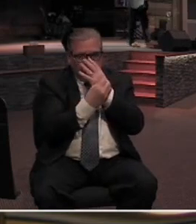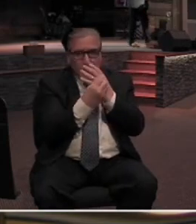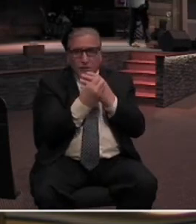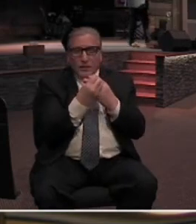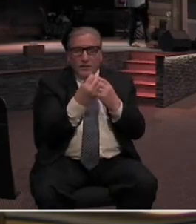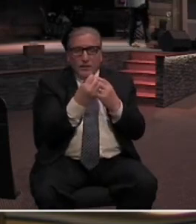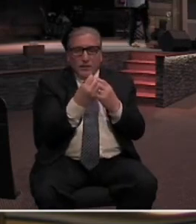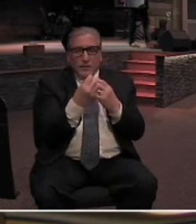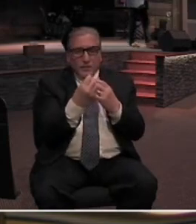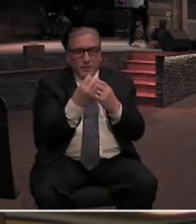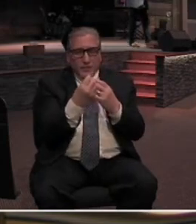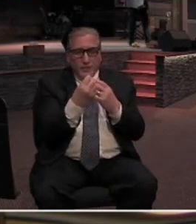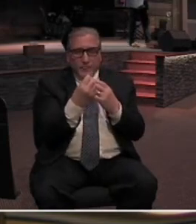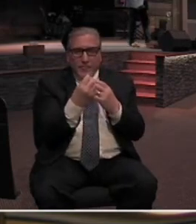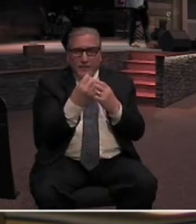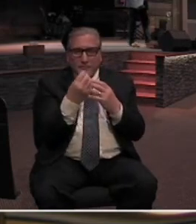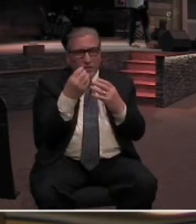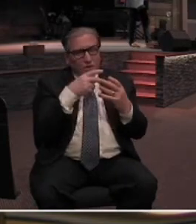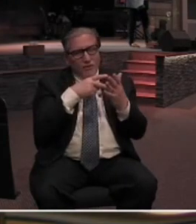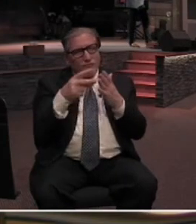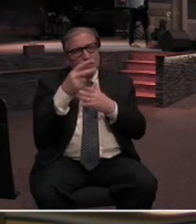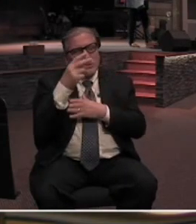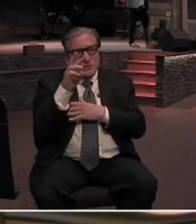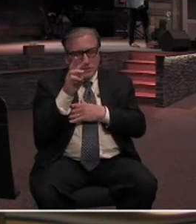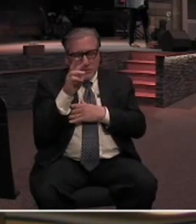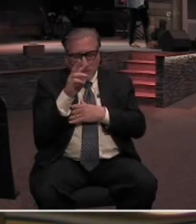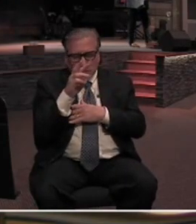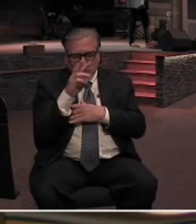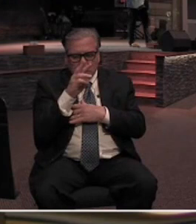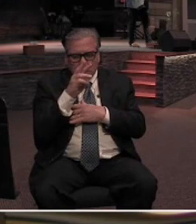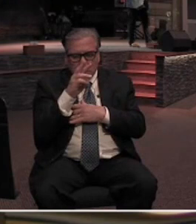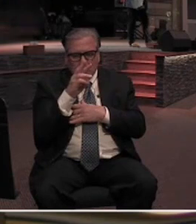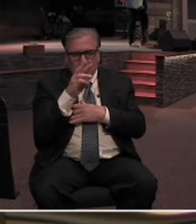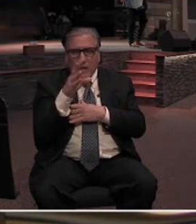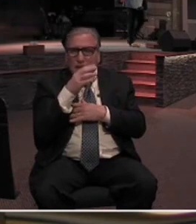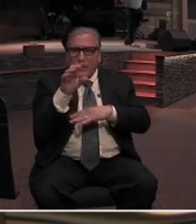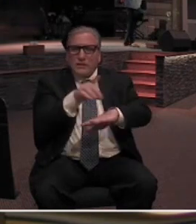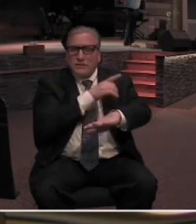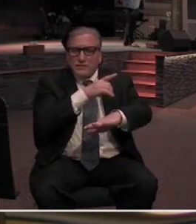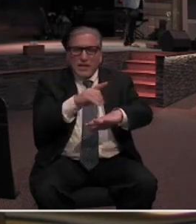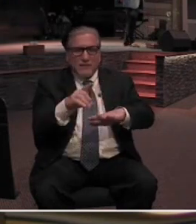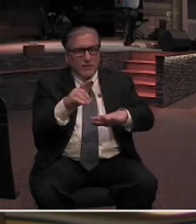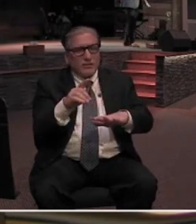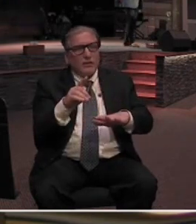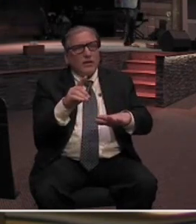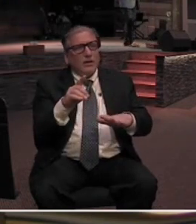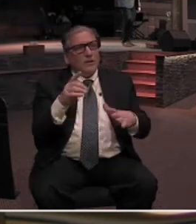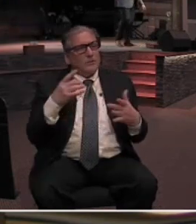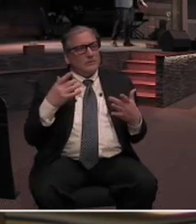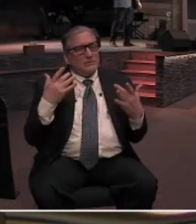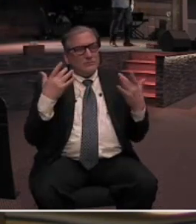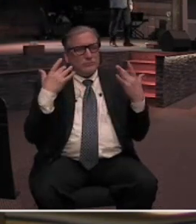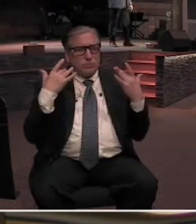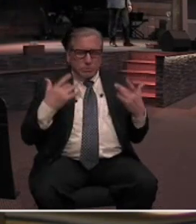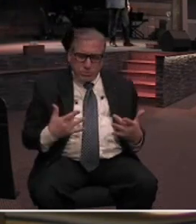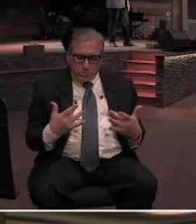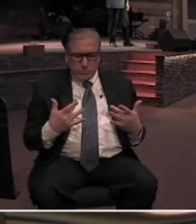Carmelite. Verse 6, and David was greatly distressed.